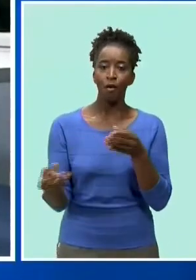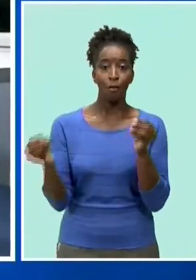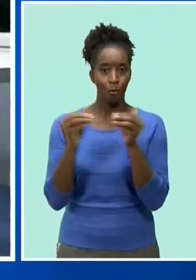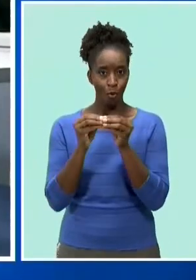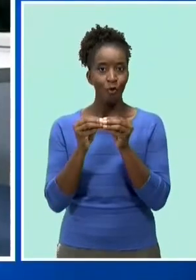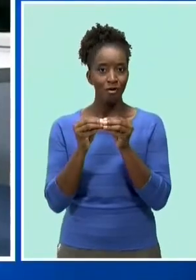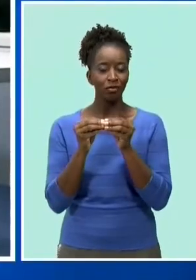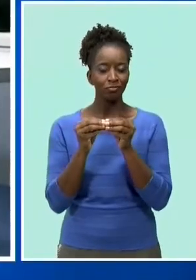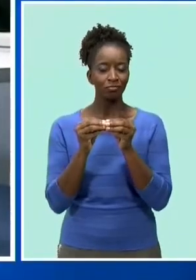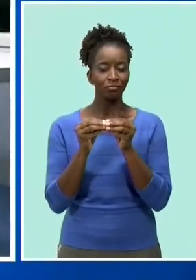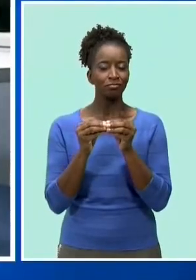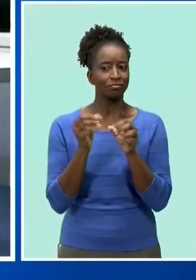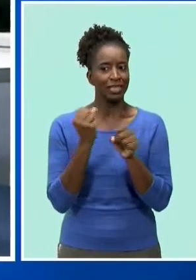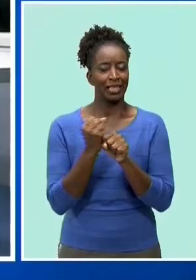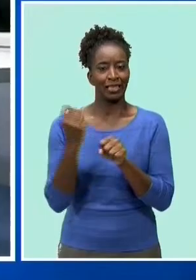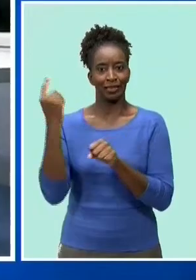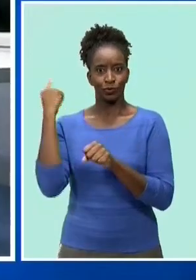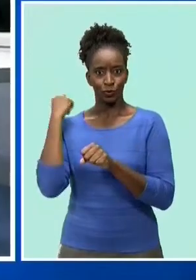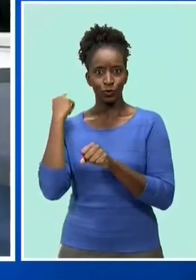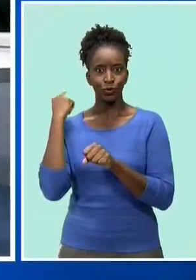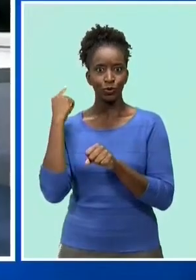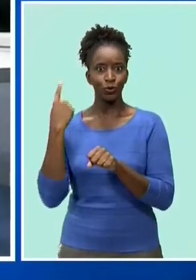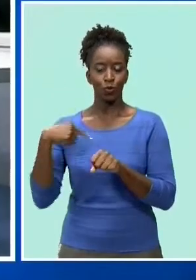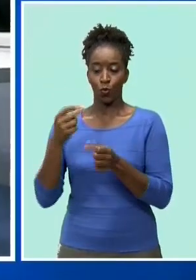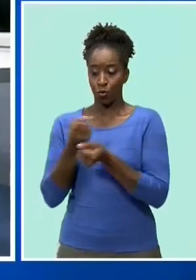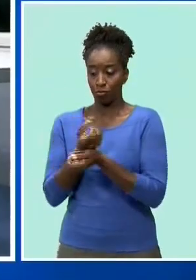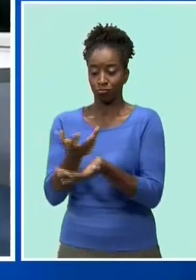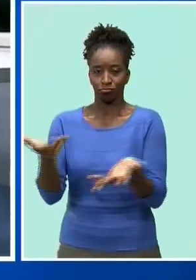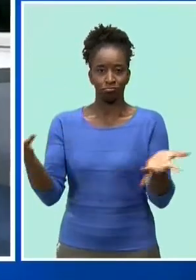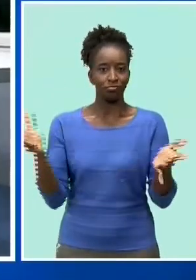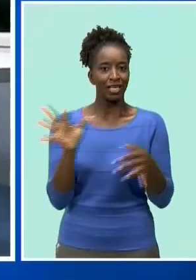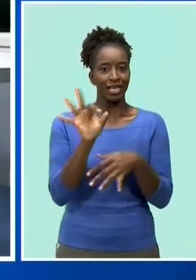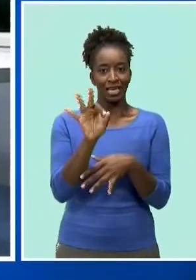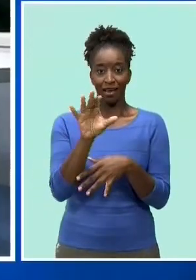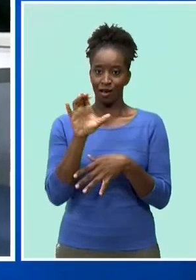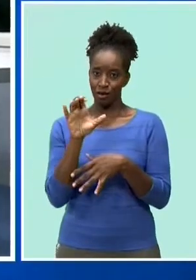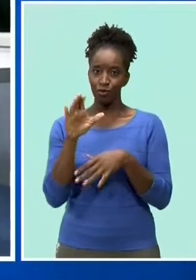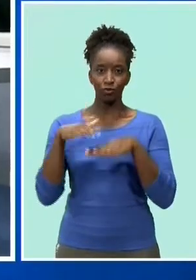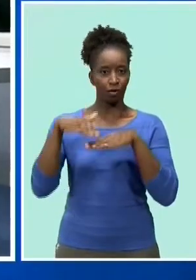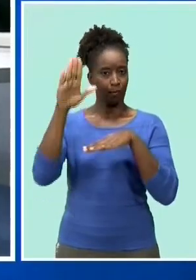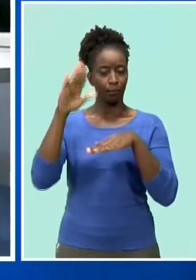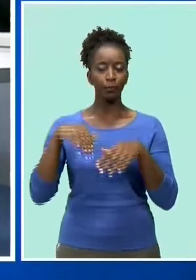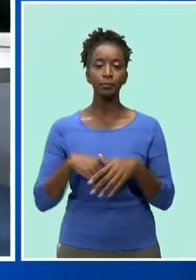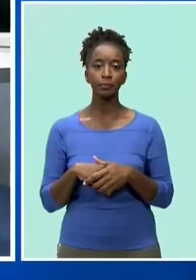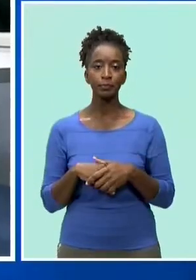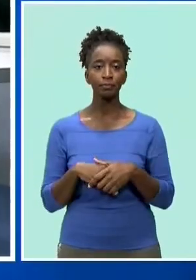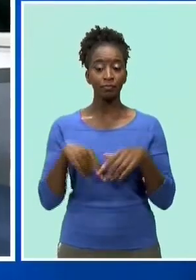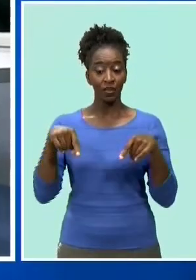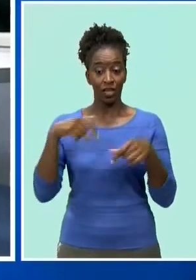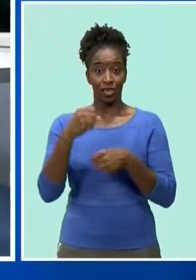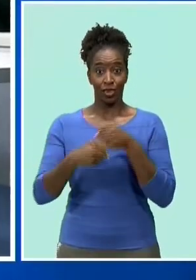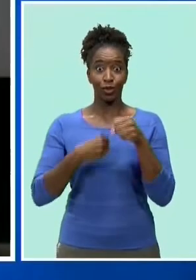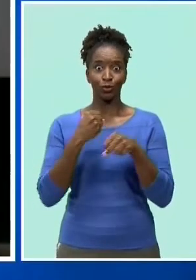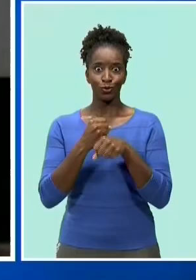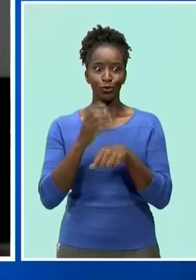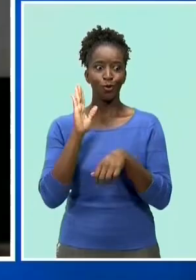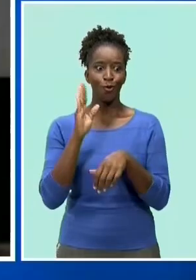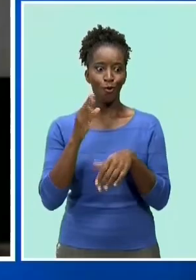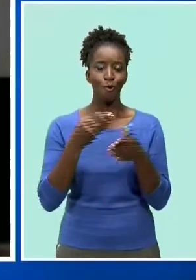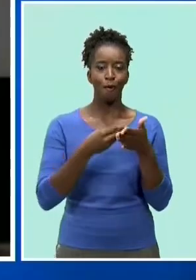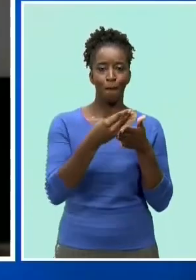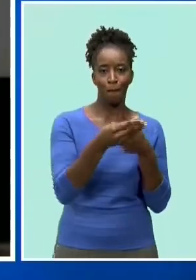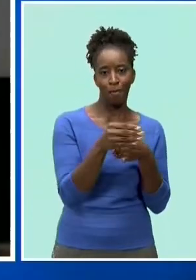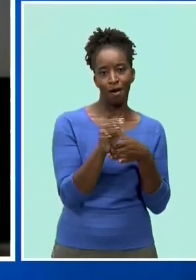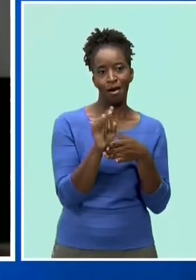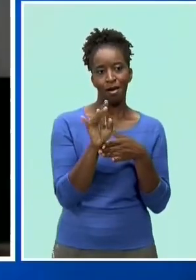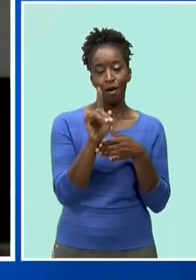that. Last year alone, we distributed over 900, and this year we are doubling up. It was also